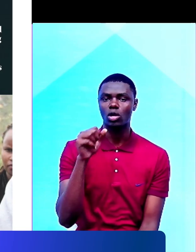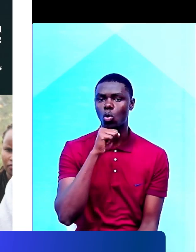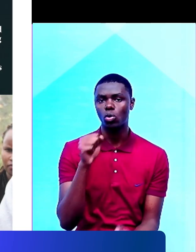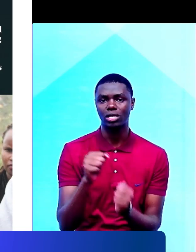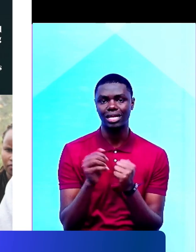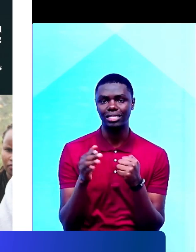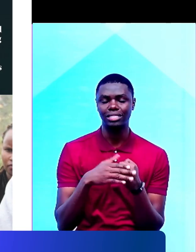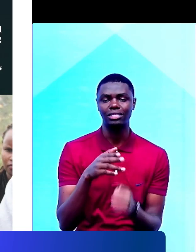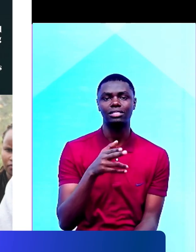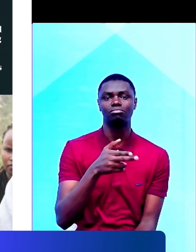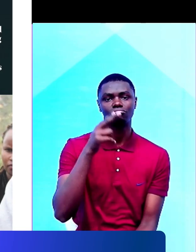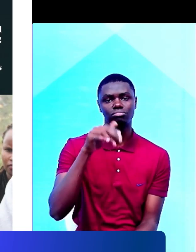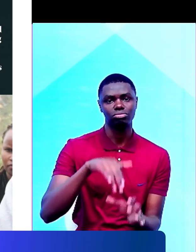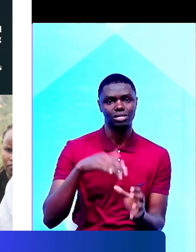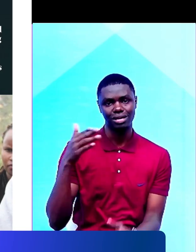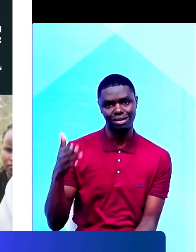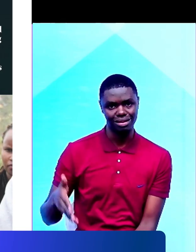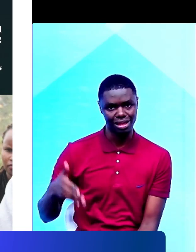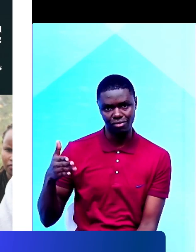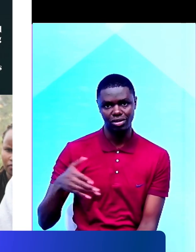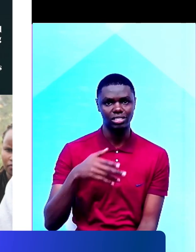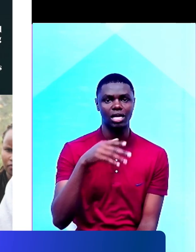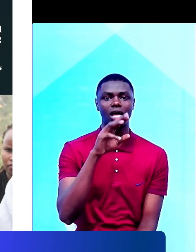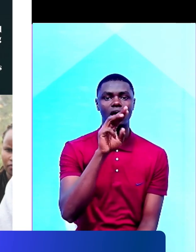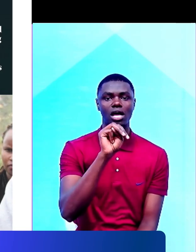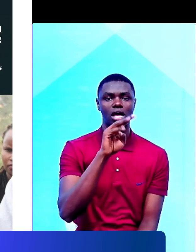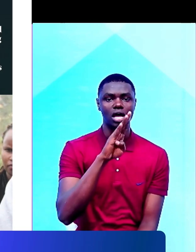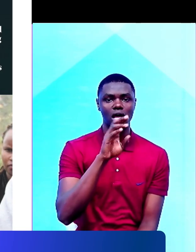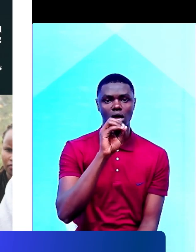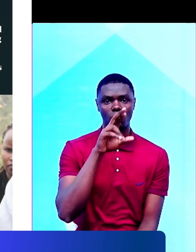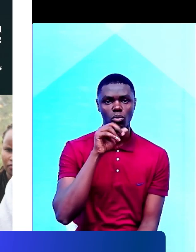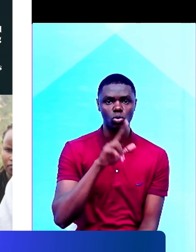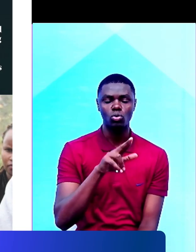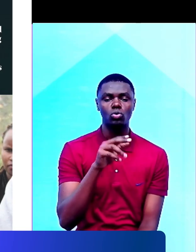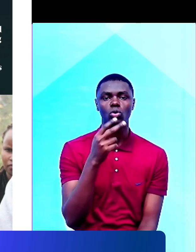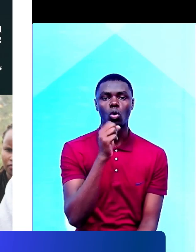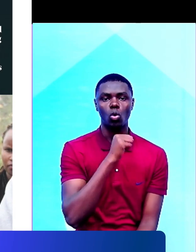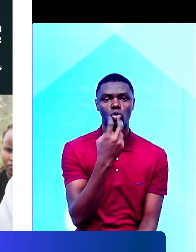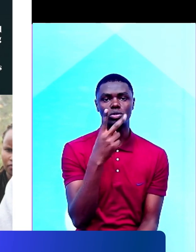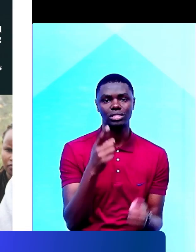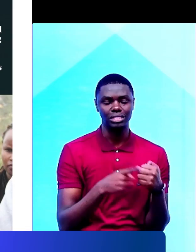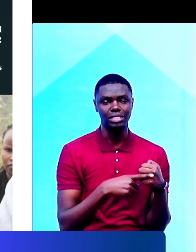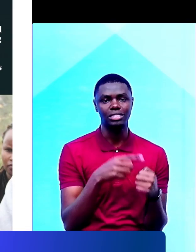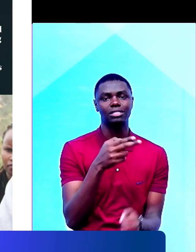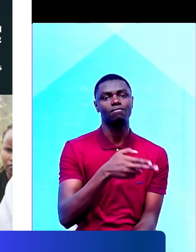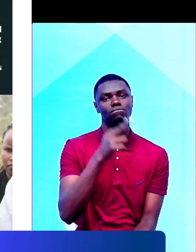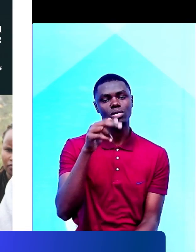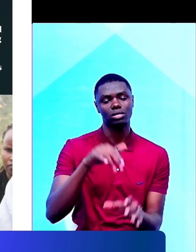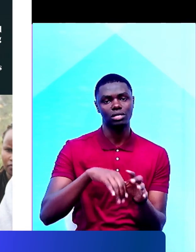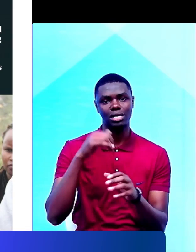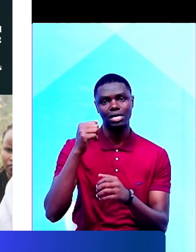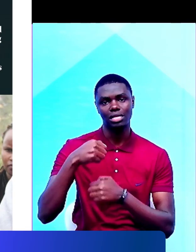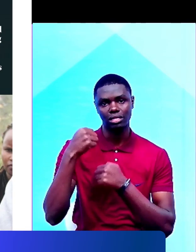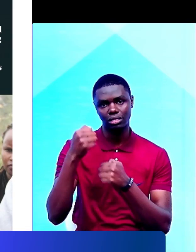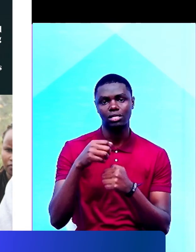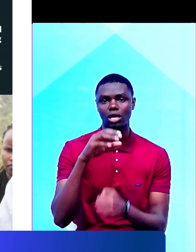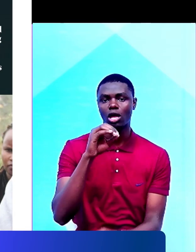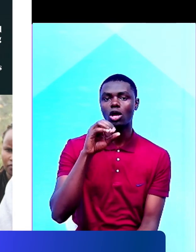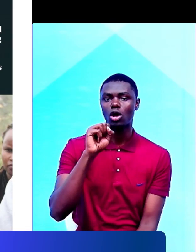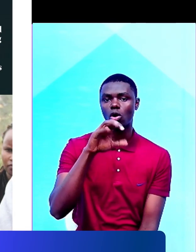dead in Naivasha. Paul Mburu, 26-year-old, shot and killed in Ngong. Jeremiah